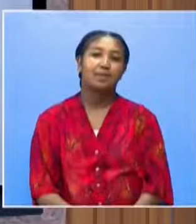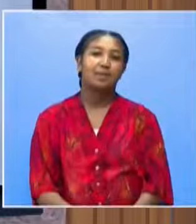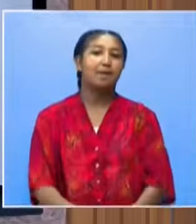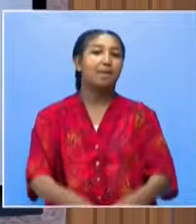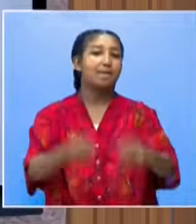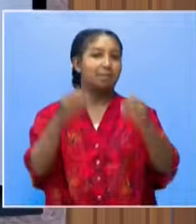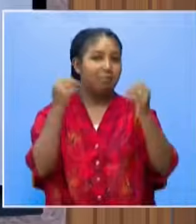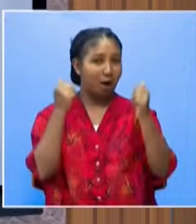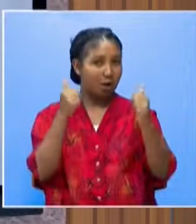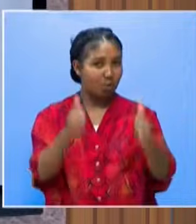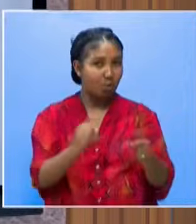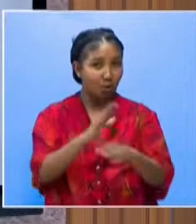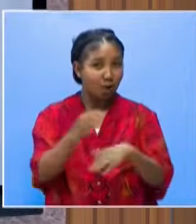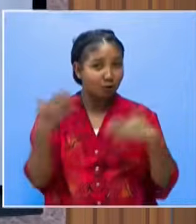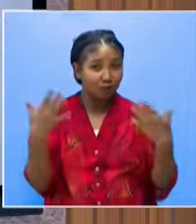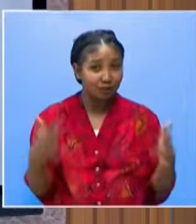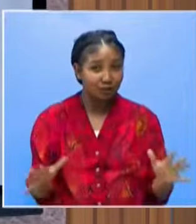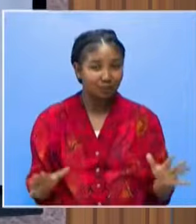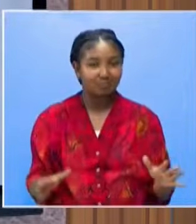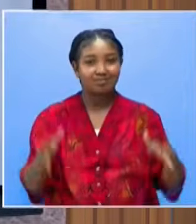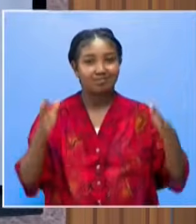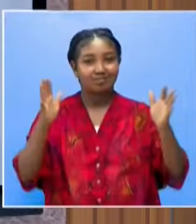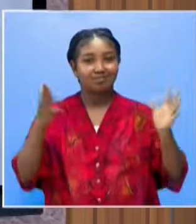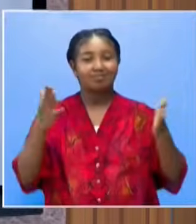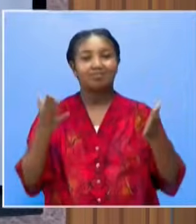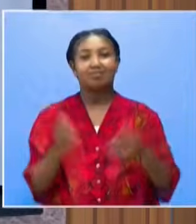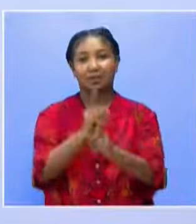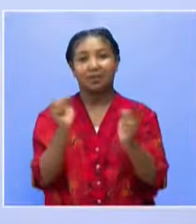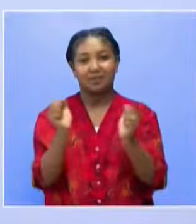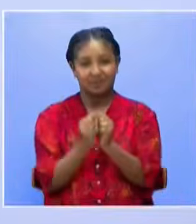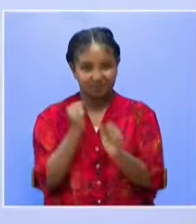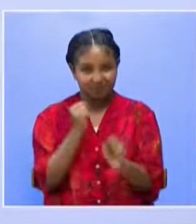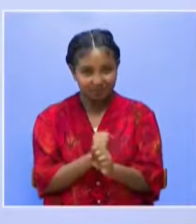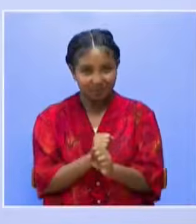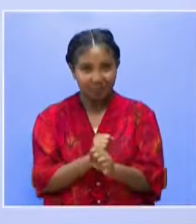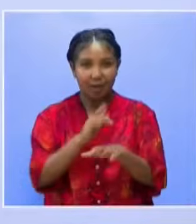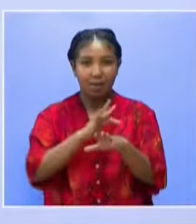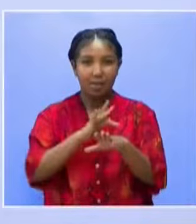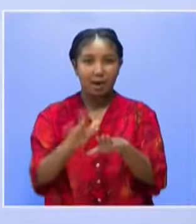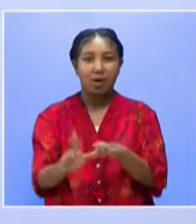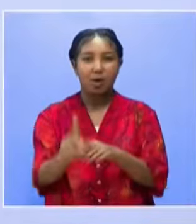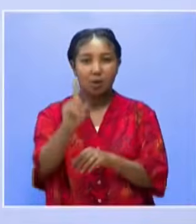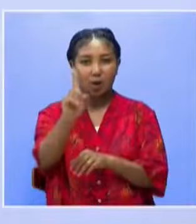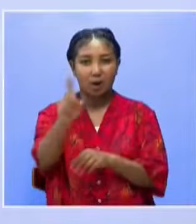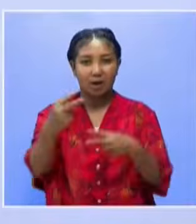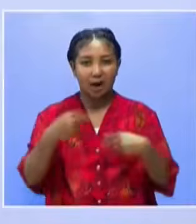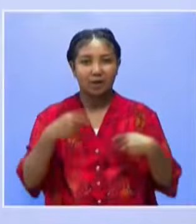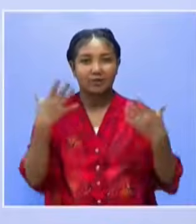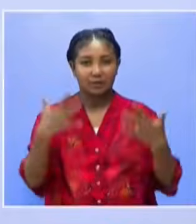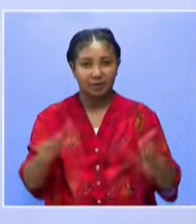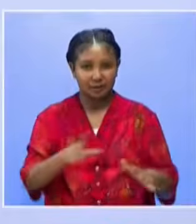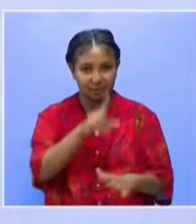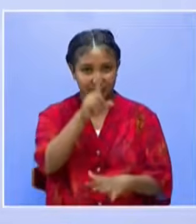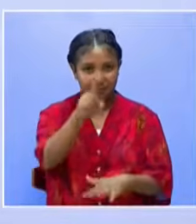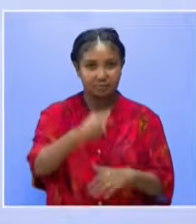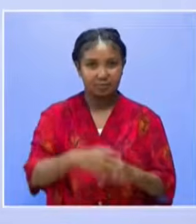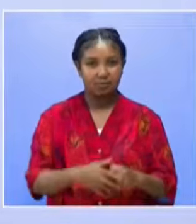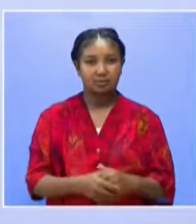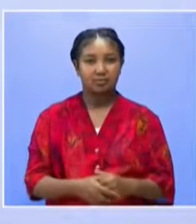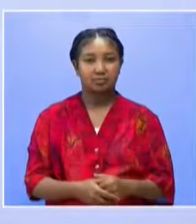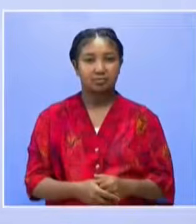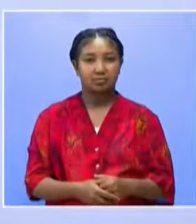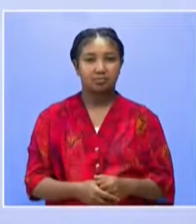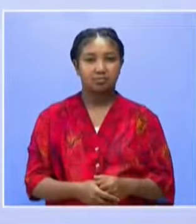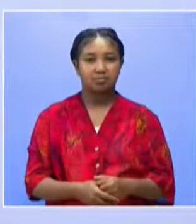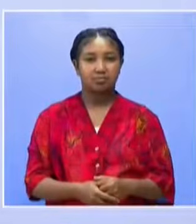Bravo. I hope you did it. So let's go to the answer. Blank one have you done?